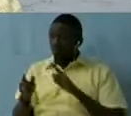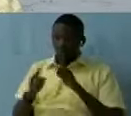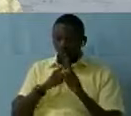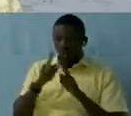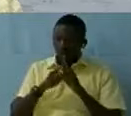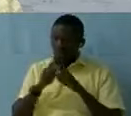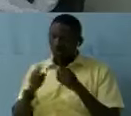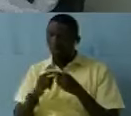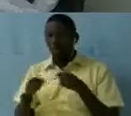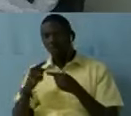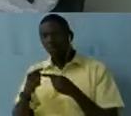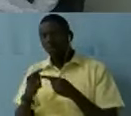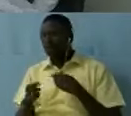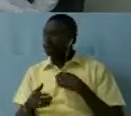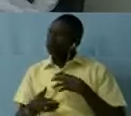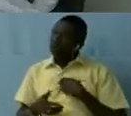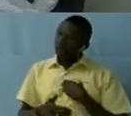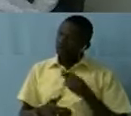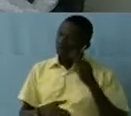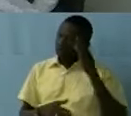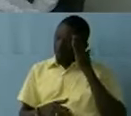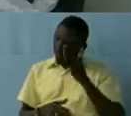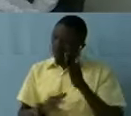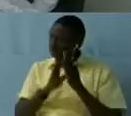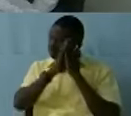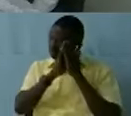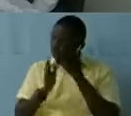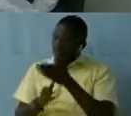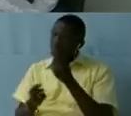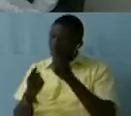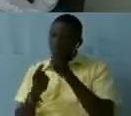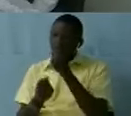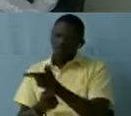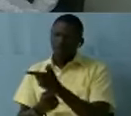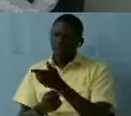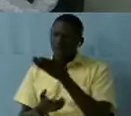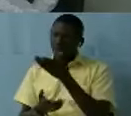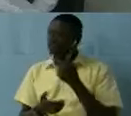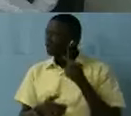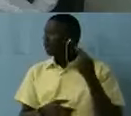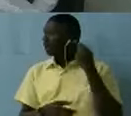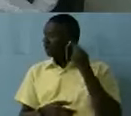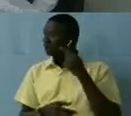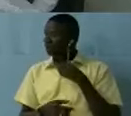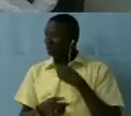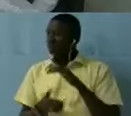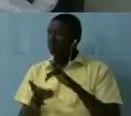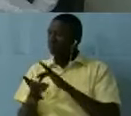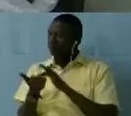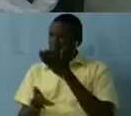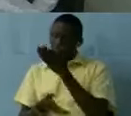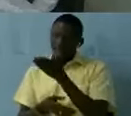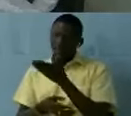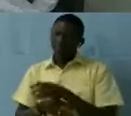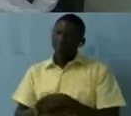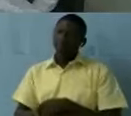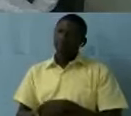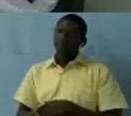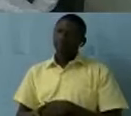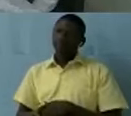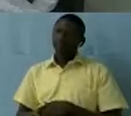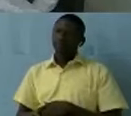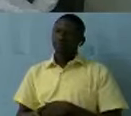to talk to them about renting a house telling them that I heard there's an empty space here kaje amari ni